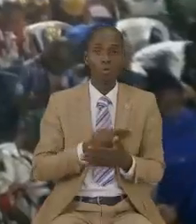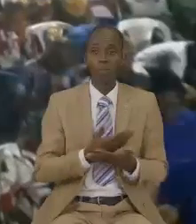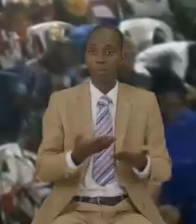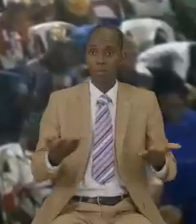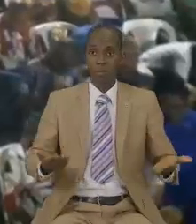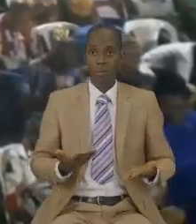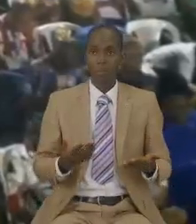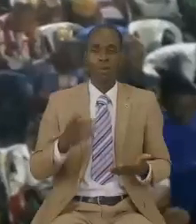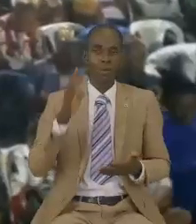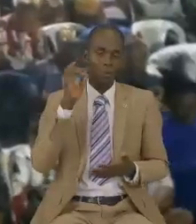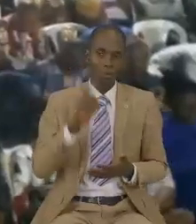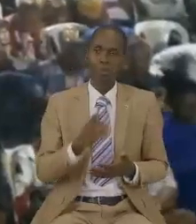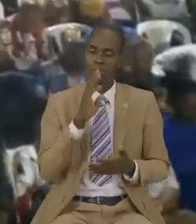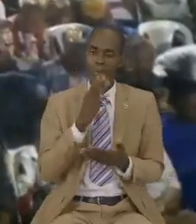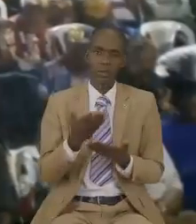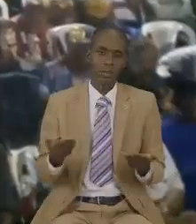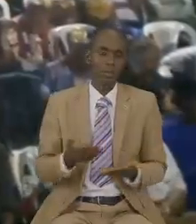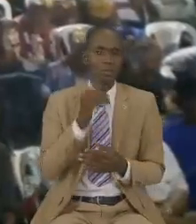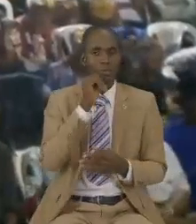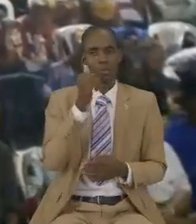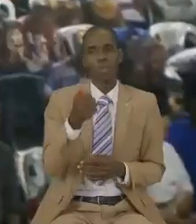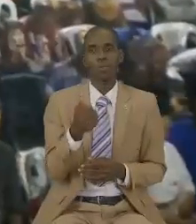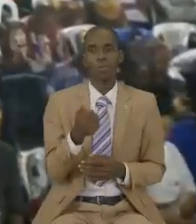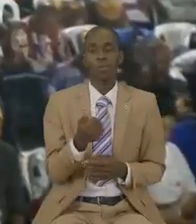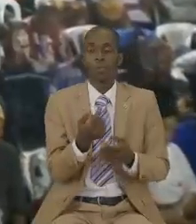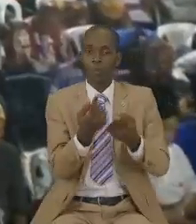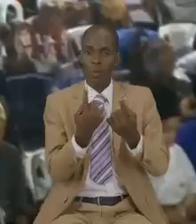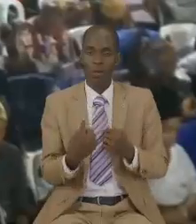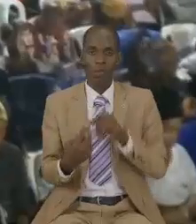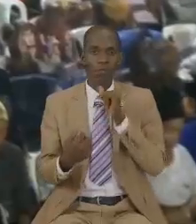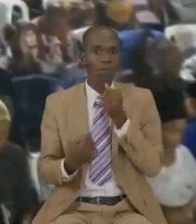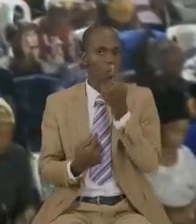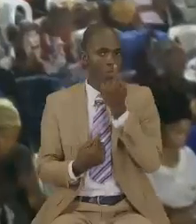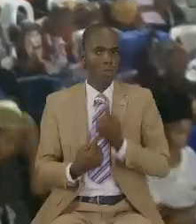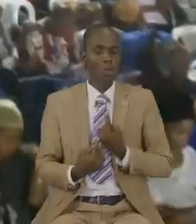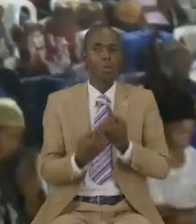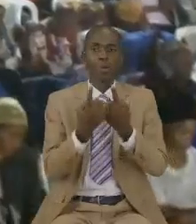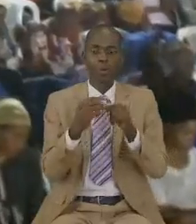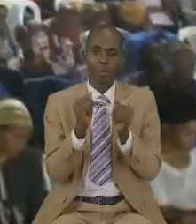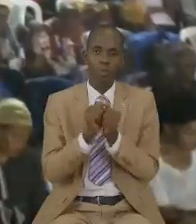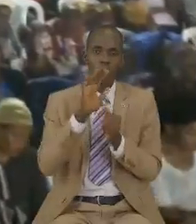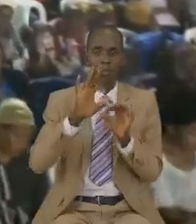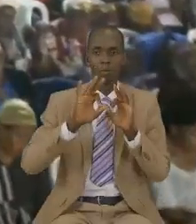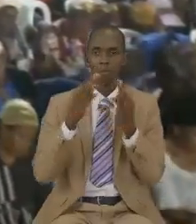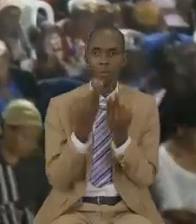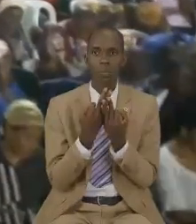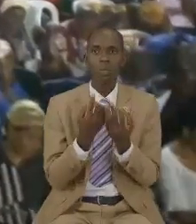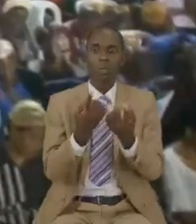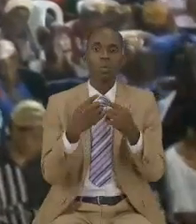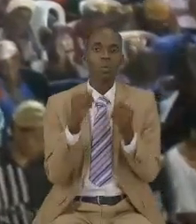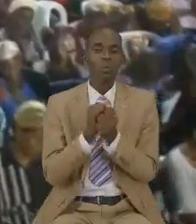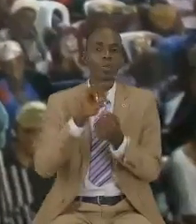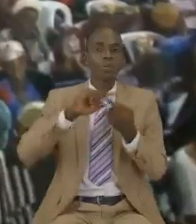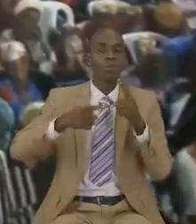tomorrow. Come with your family members. Come with your friends. Come with